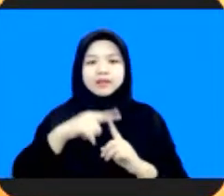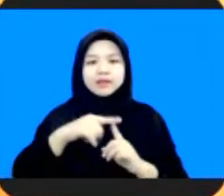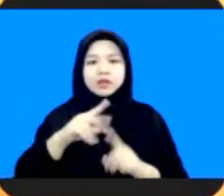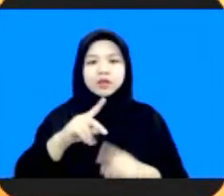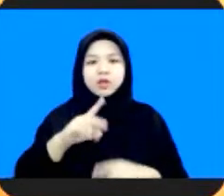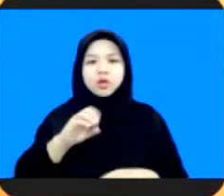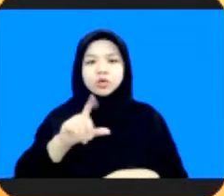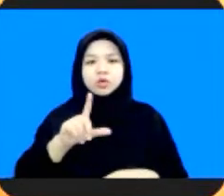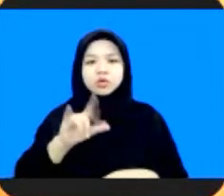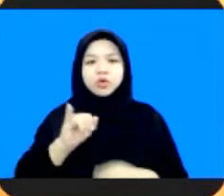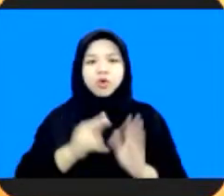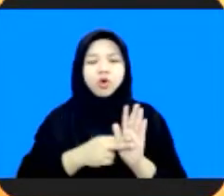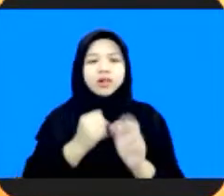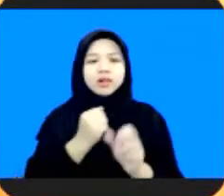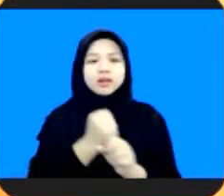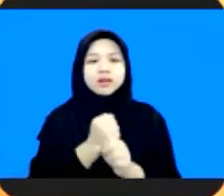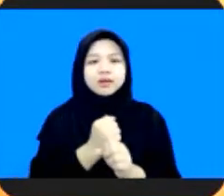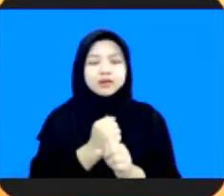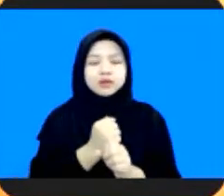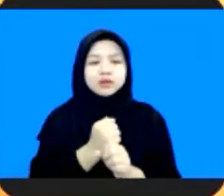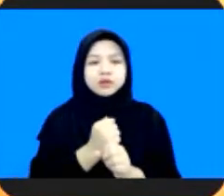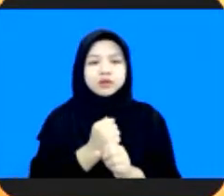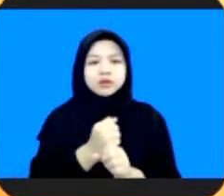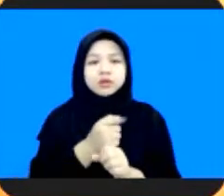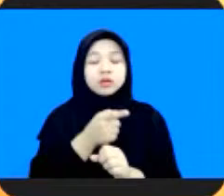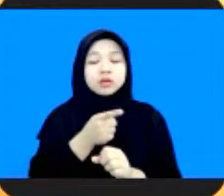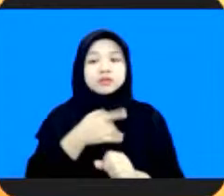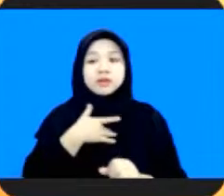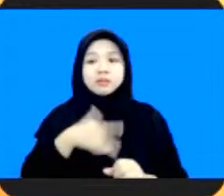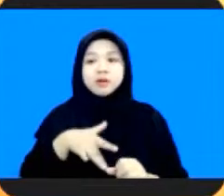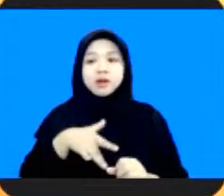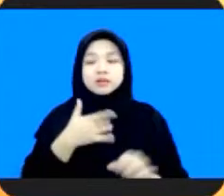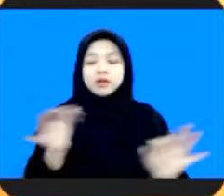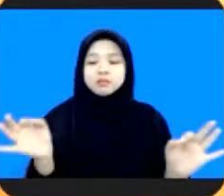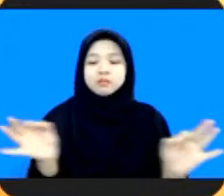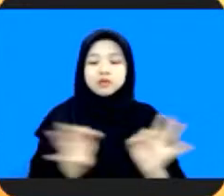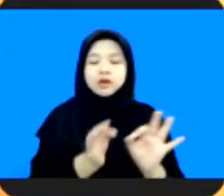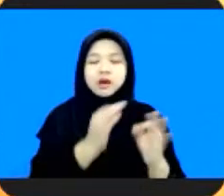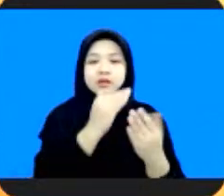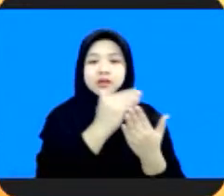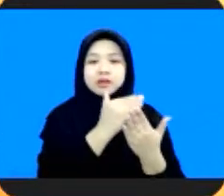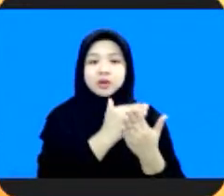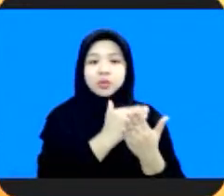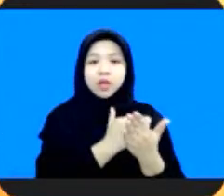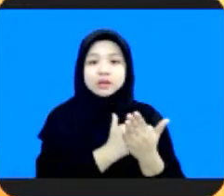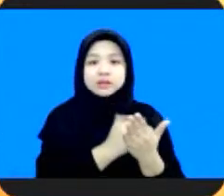think regulation-based approach is really,